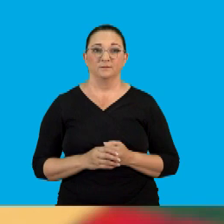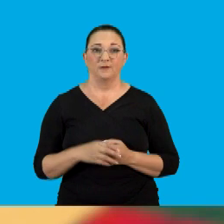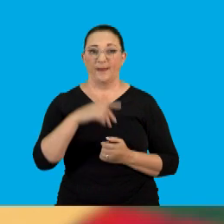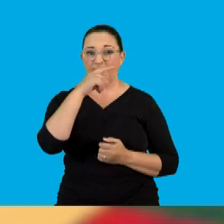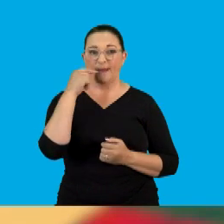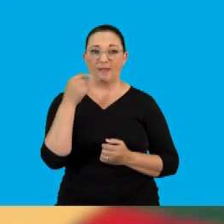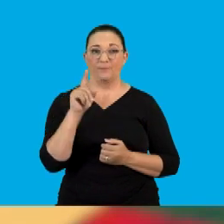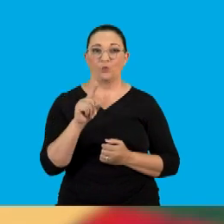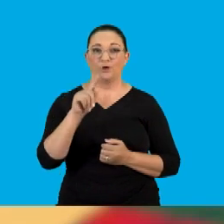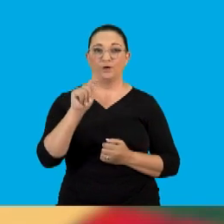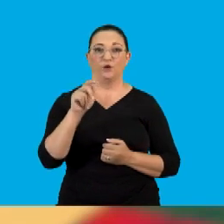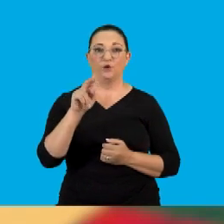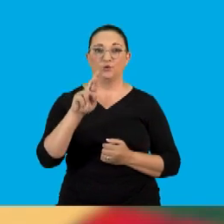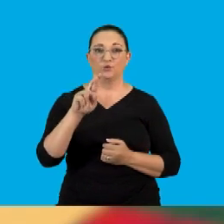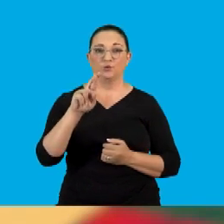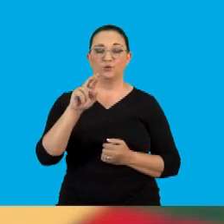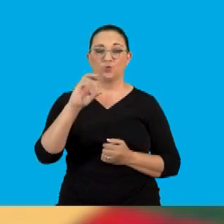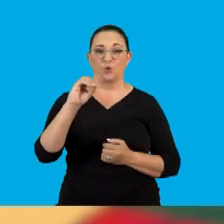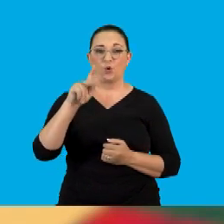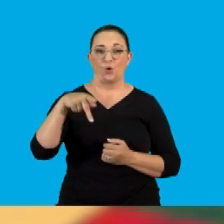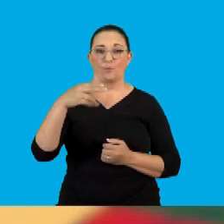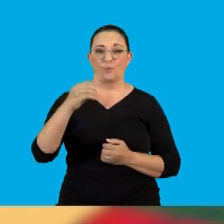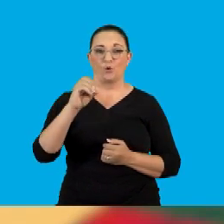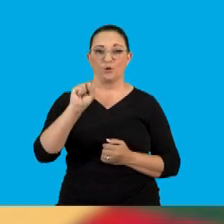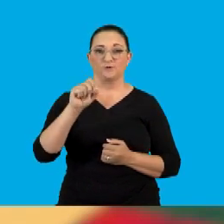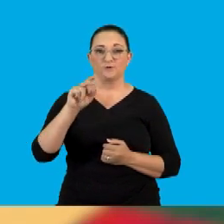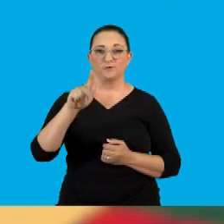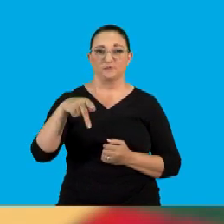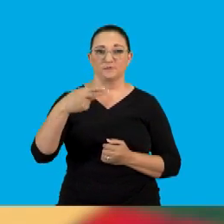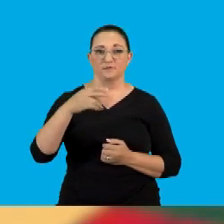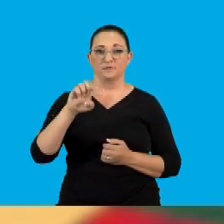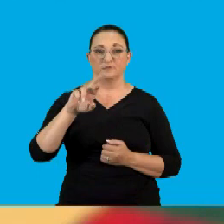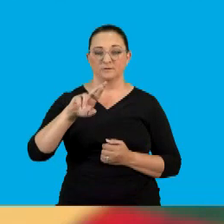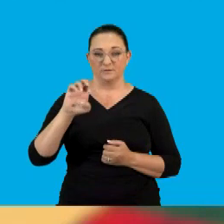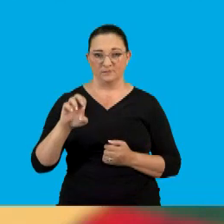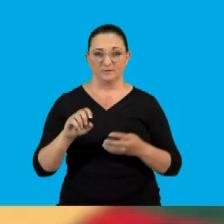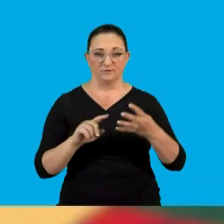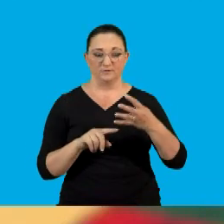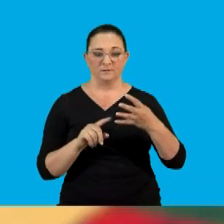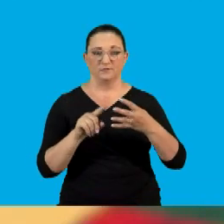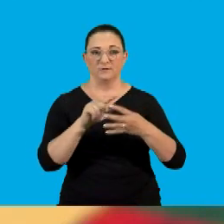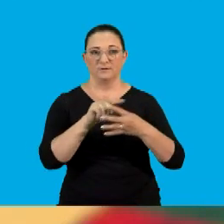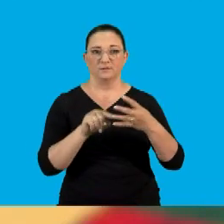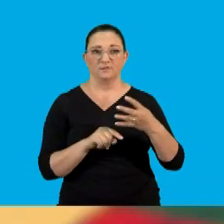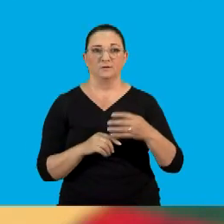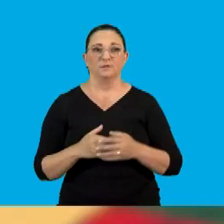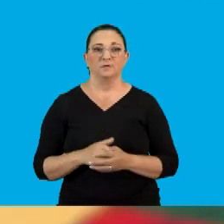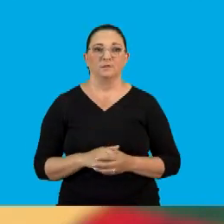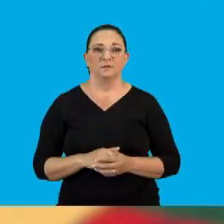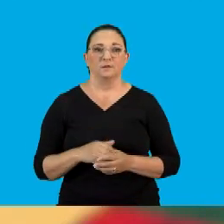from the surface of the earth is called the troposphere. Okay? Now we look at the other definition, which is